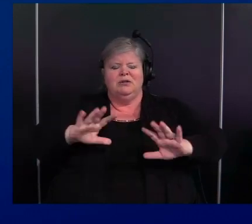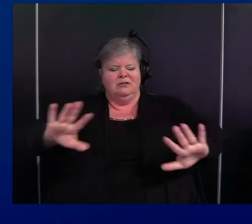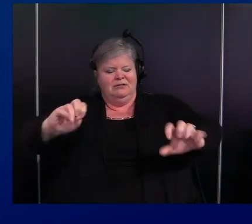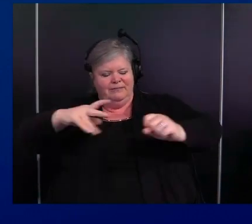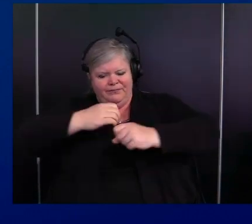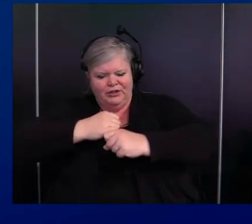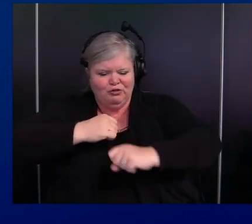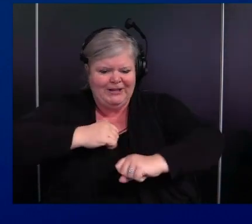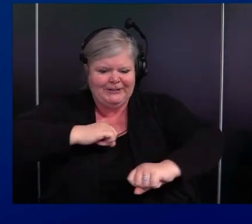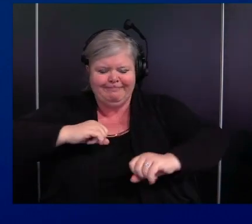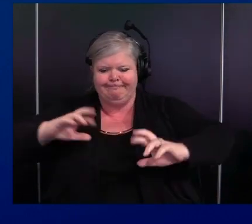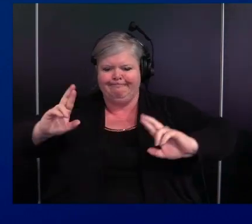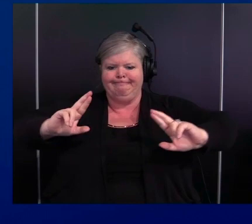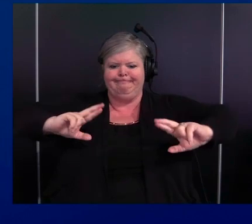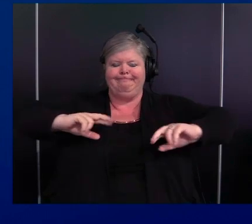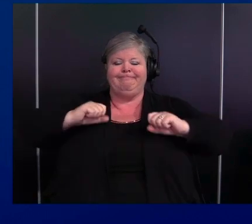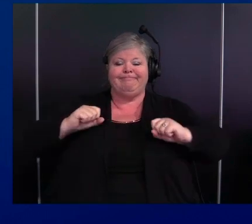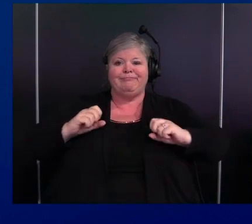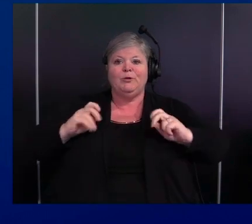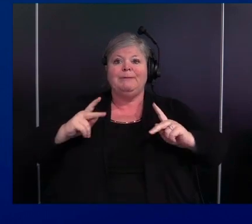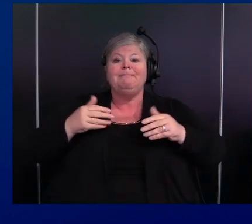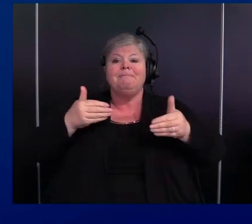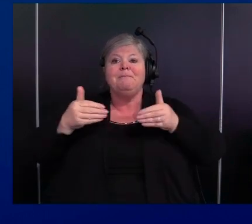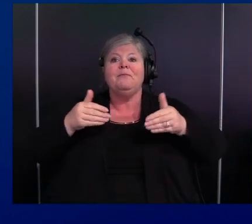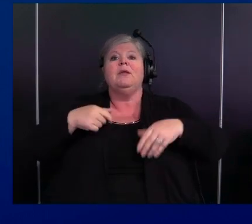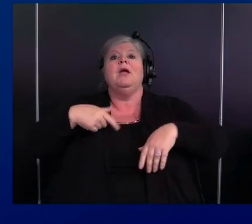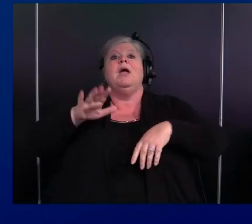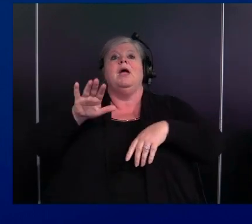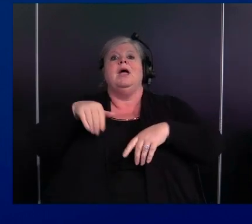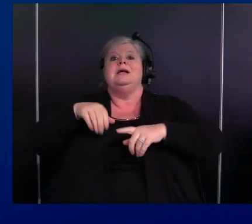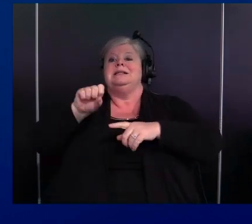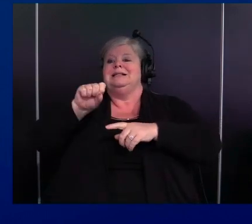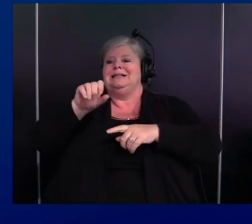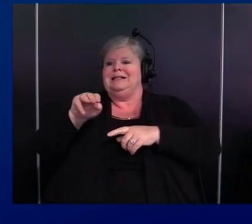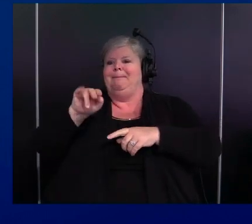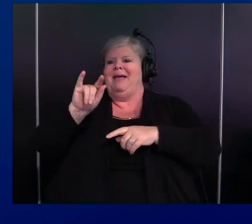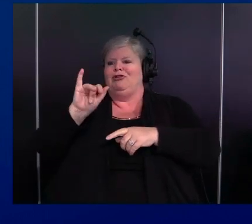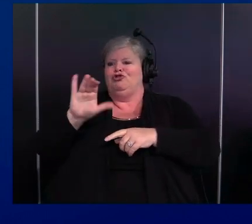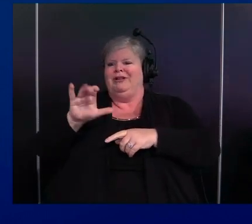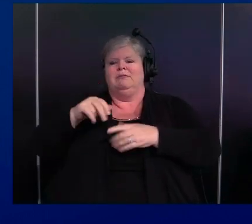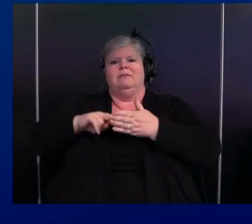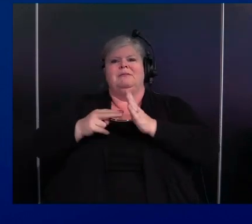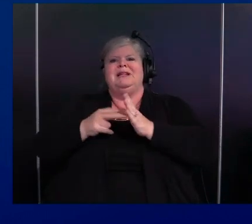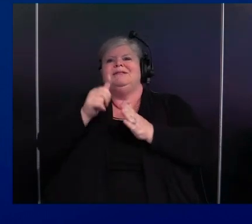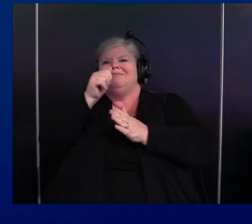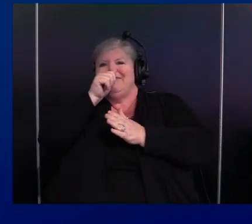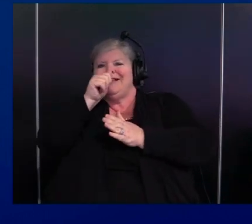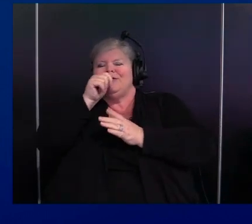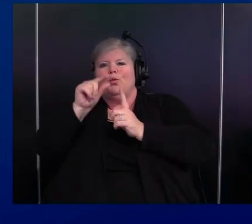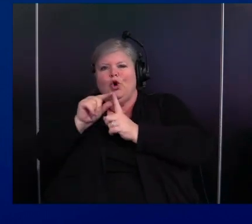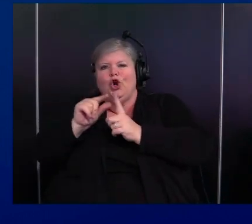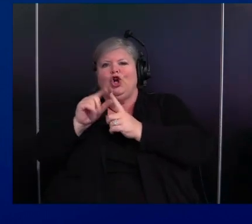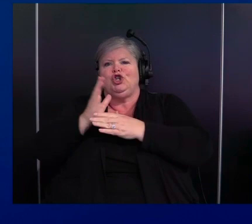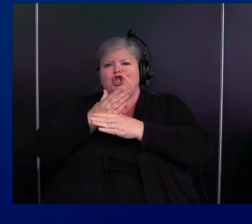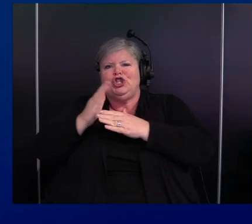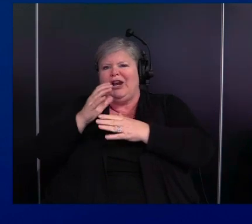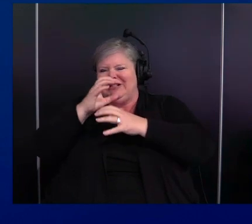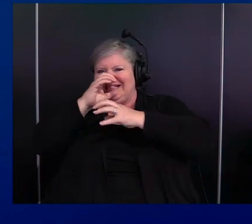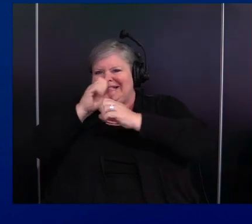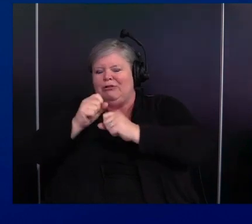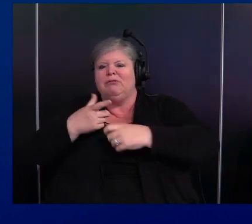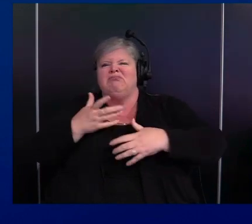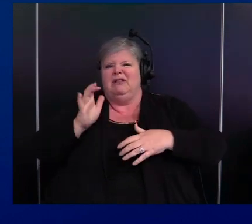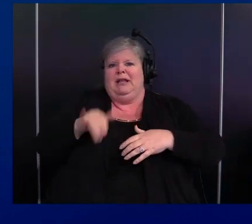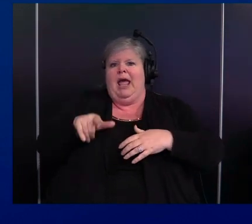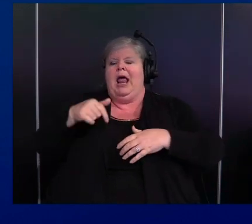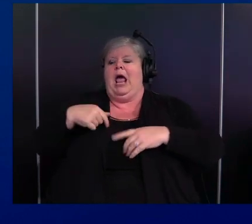first. Yeah. So symmetric key, the easiest way to think about it, it's a shared secret, like a password. Right? I can encrypt a message with a